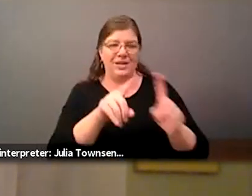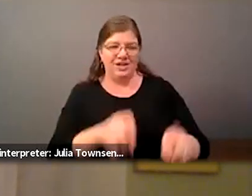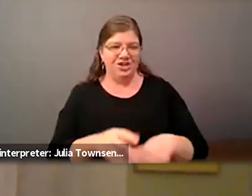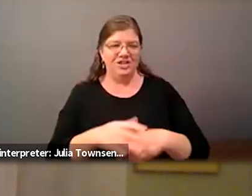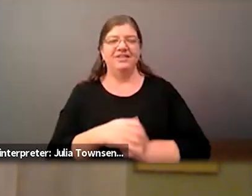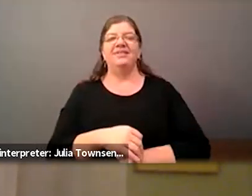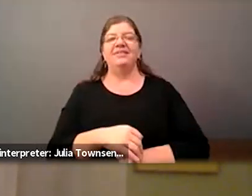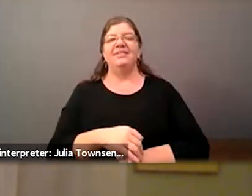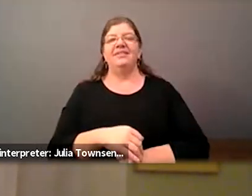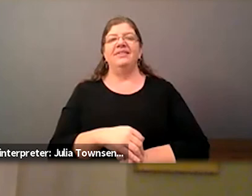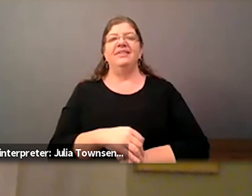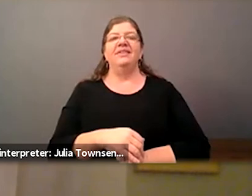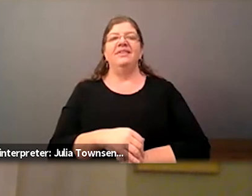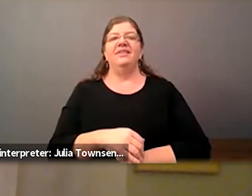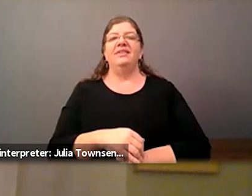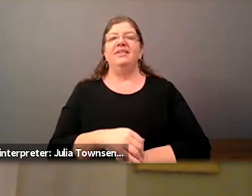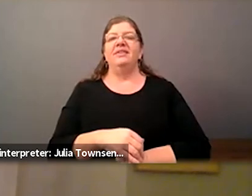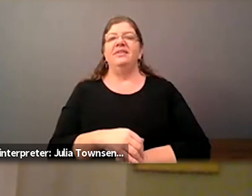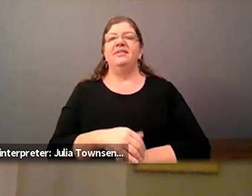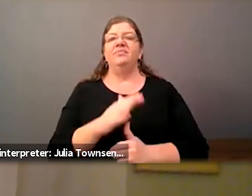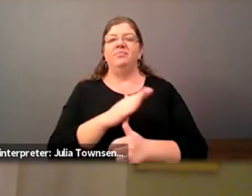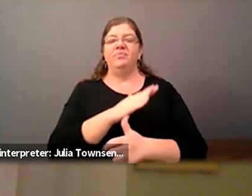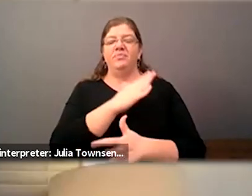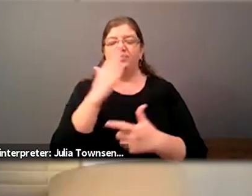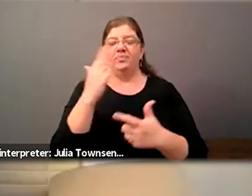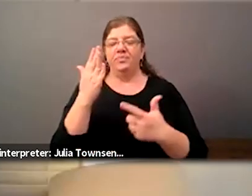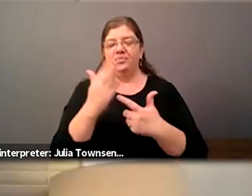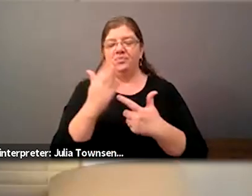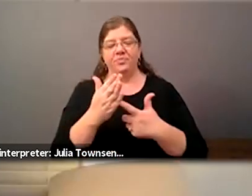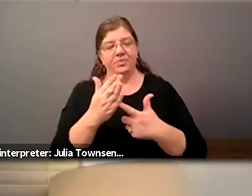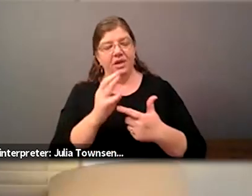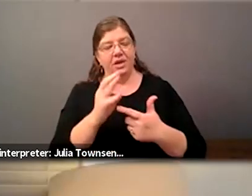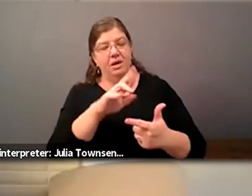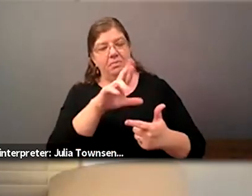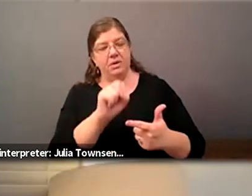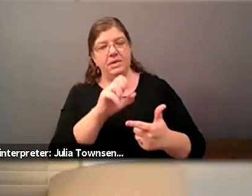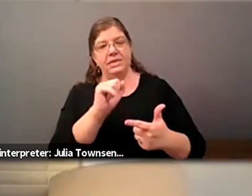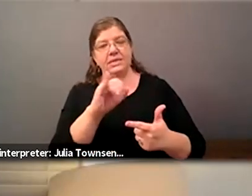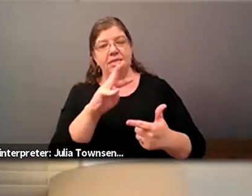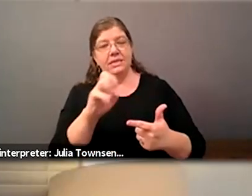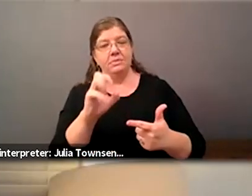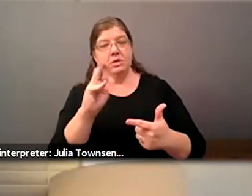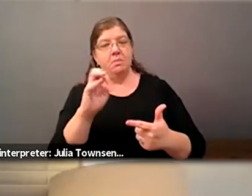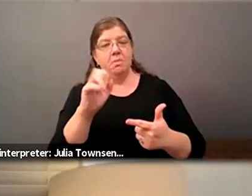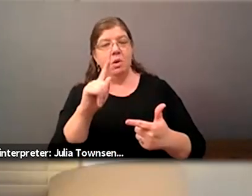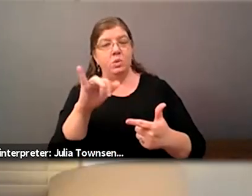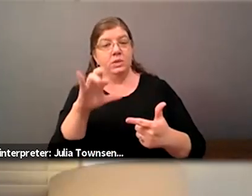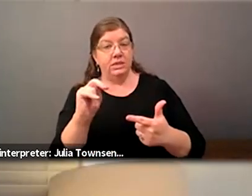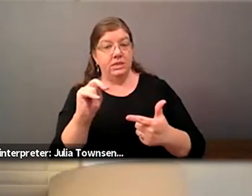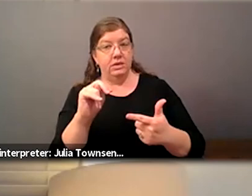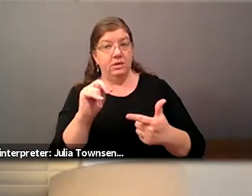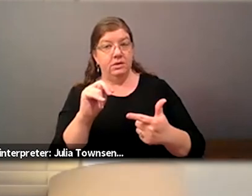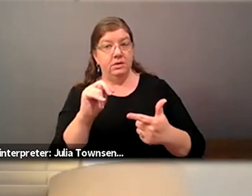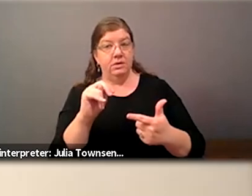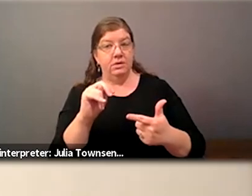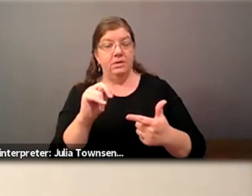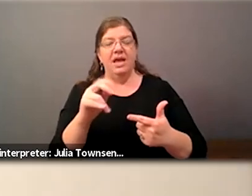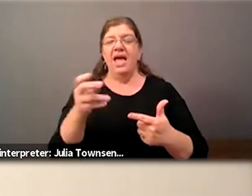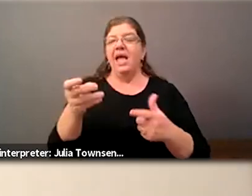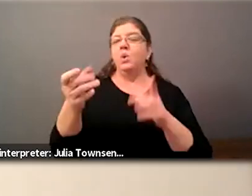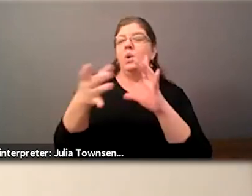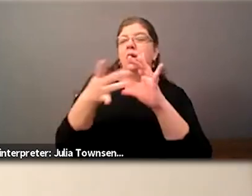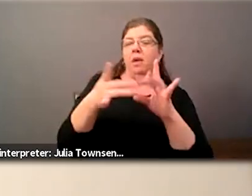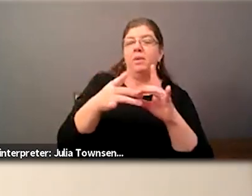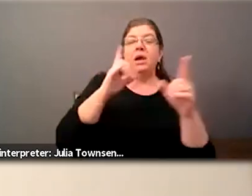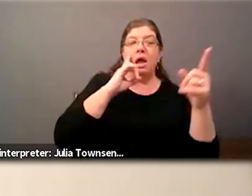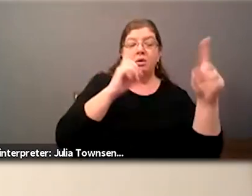thank you and um miss tim smelton do you have any questions or comments just a quick comment i echo